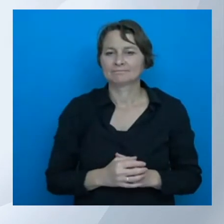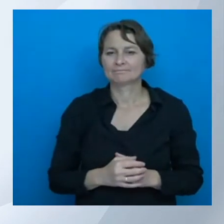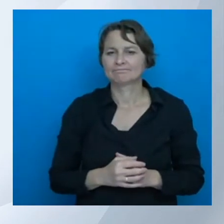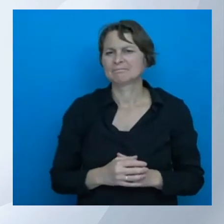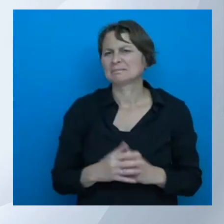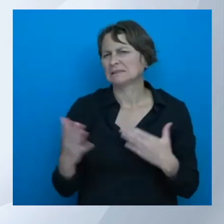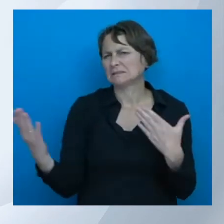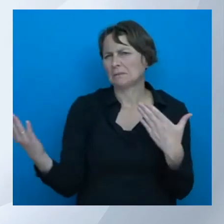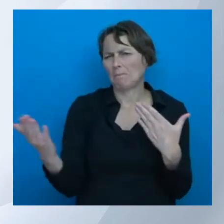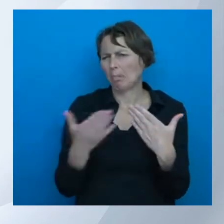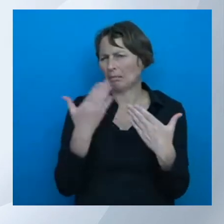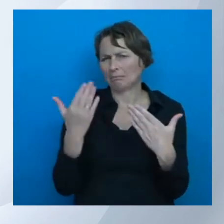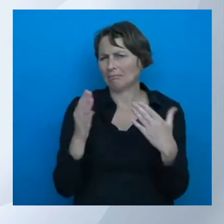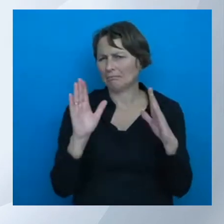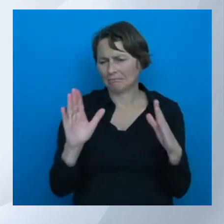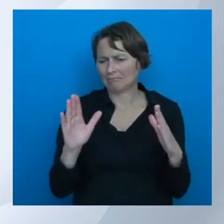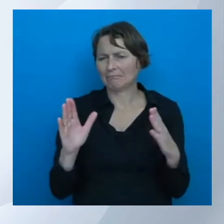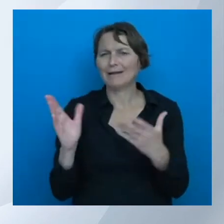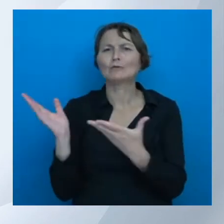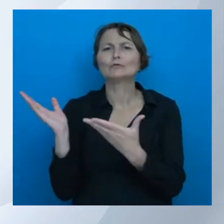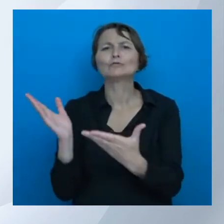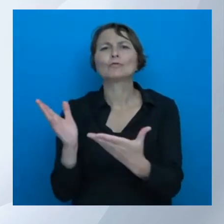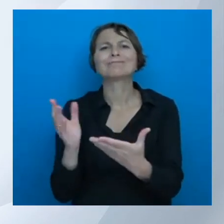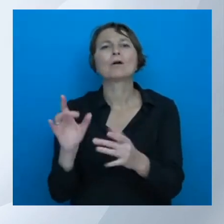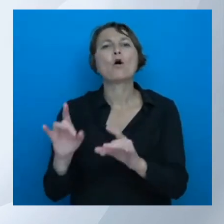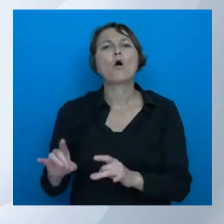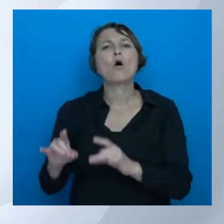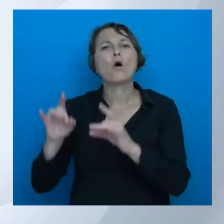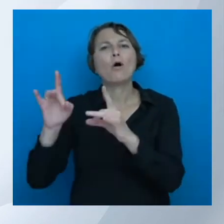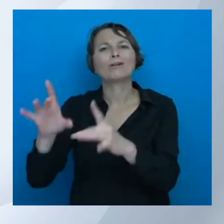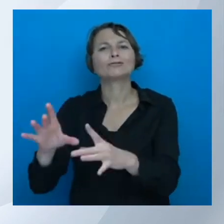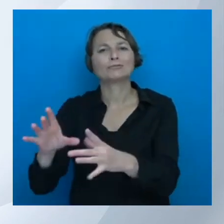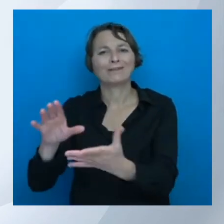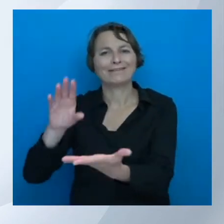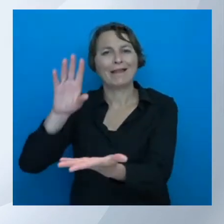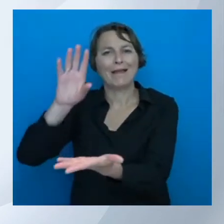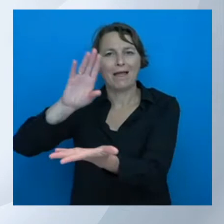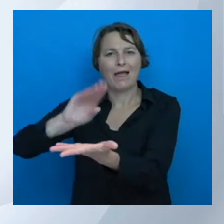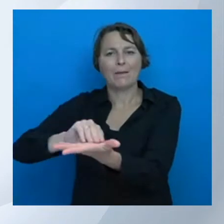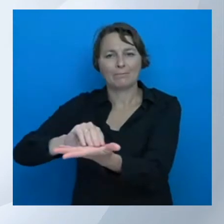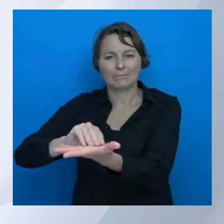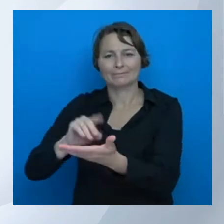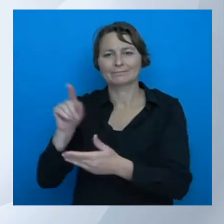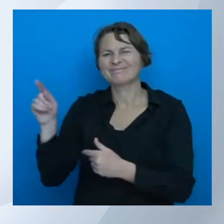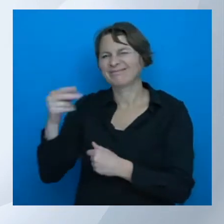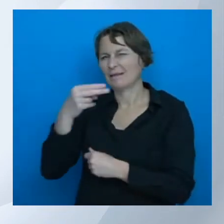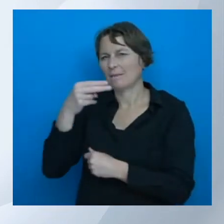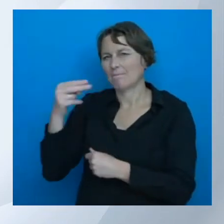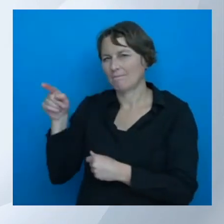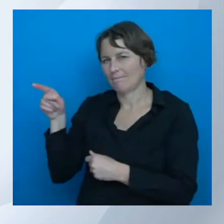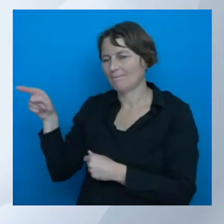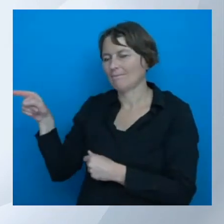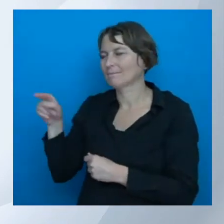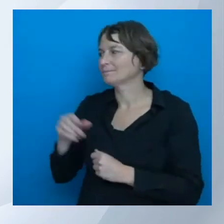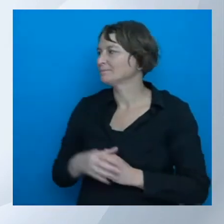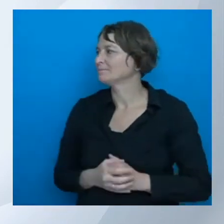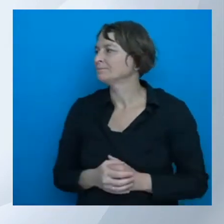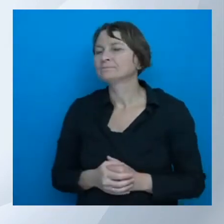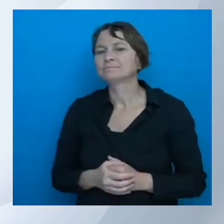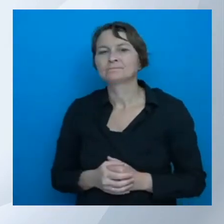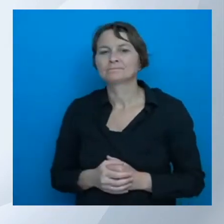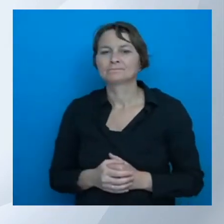an Australian app service, and it's serving the name of the server that it's running on. So this is from the Australian